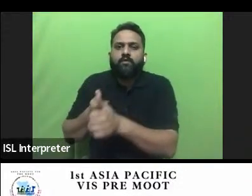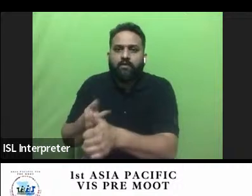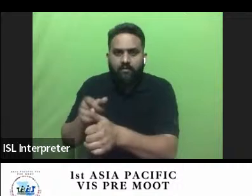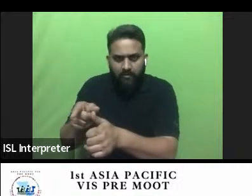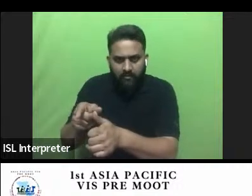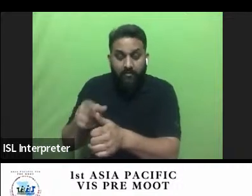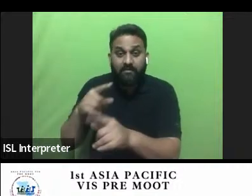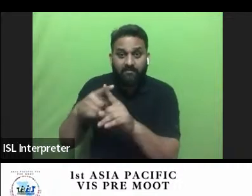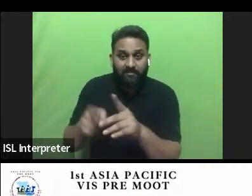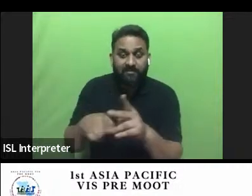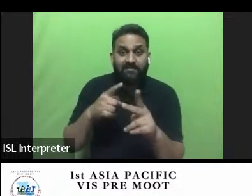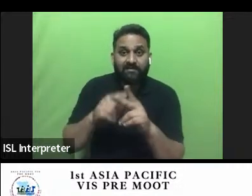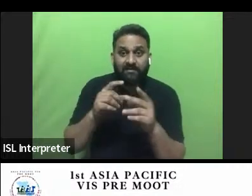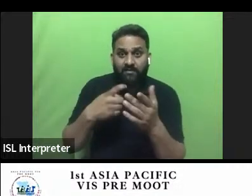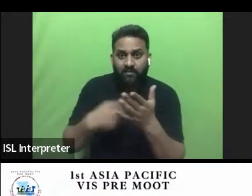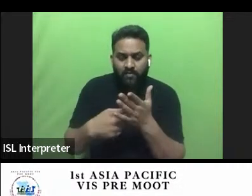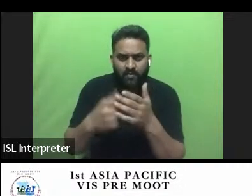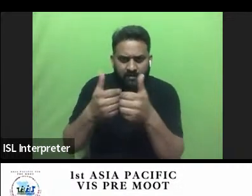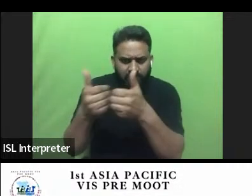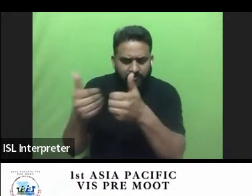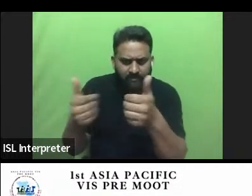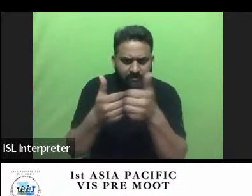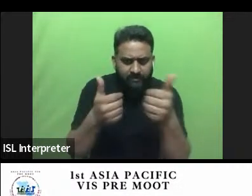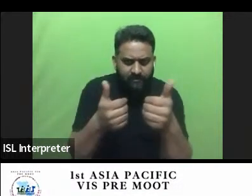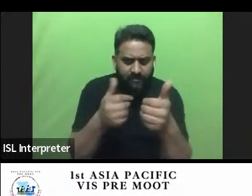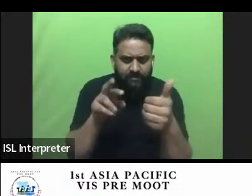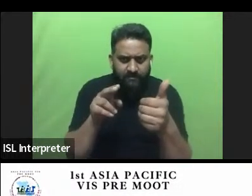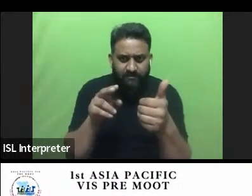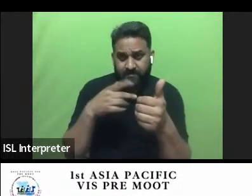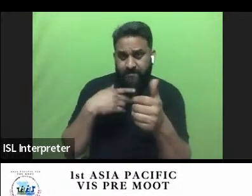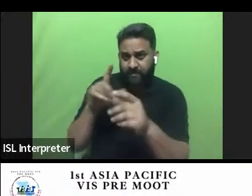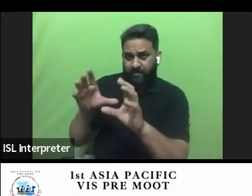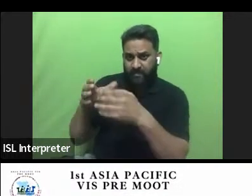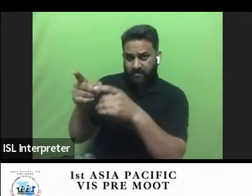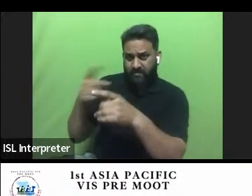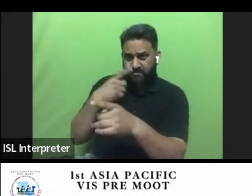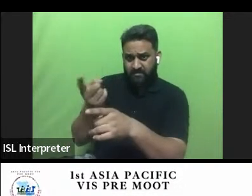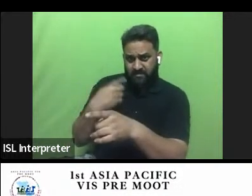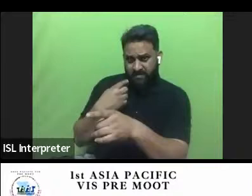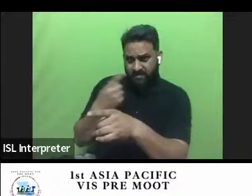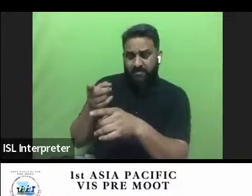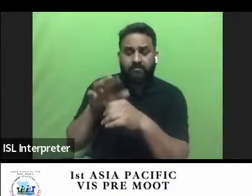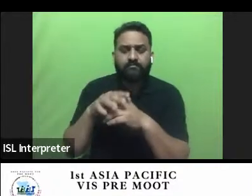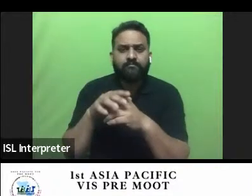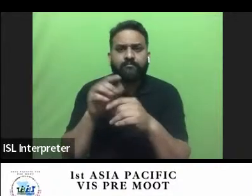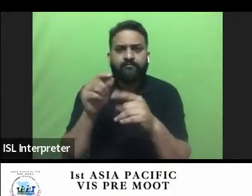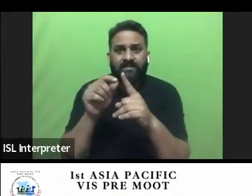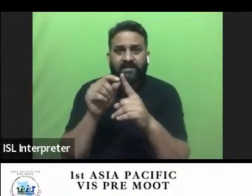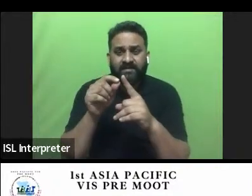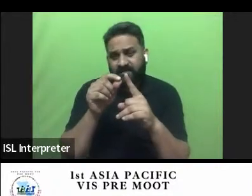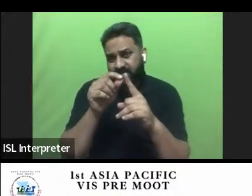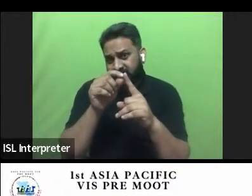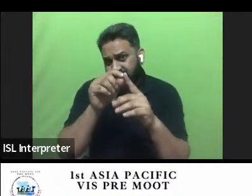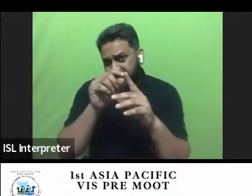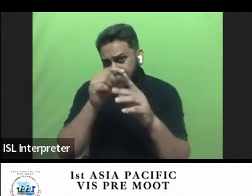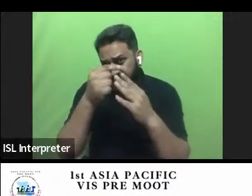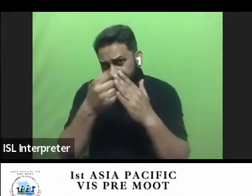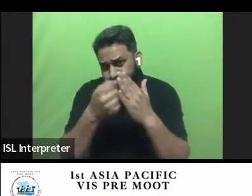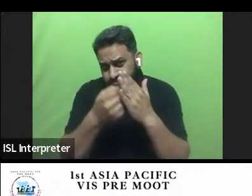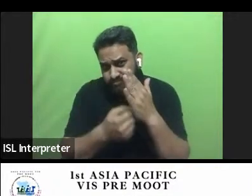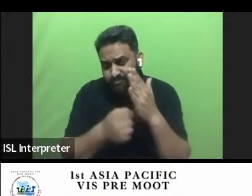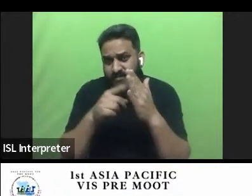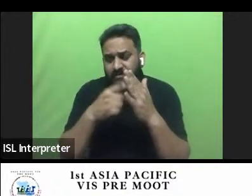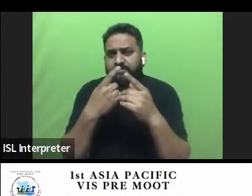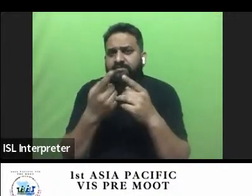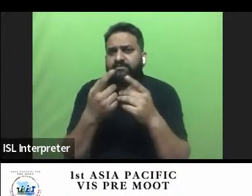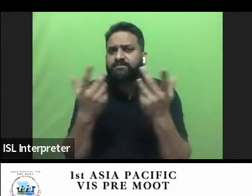of separability cited by my opposing counsel, the principle of separability is limited only to make sure that